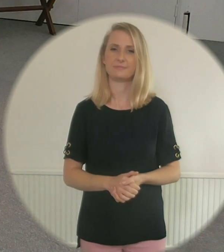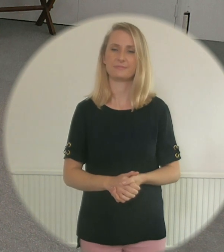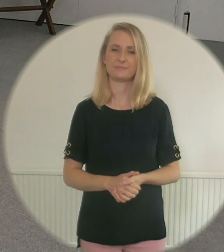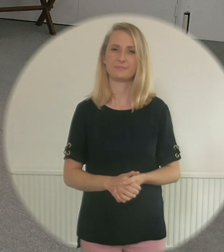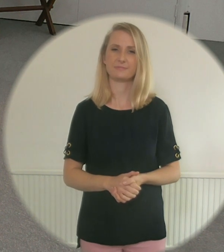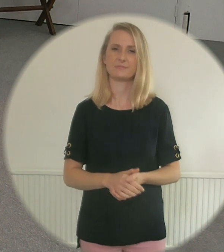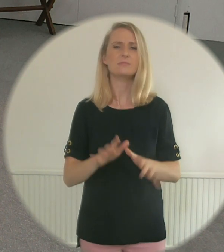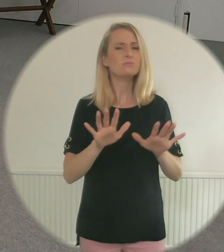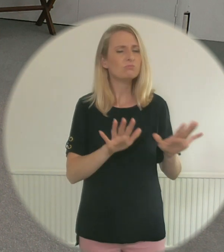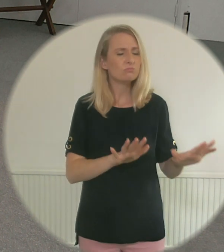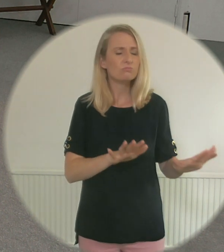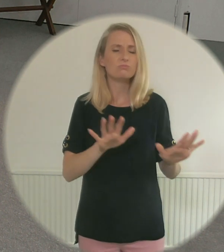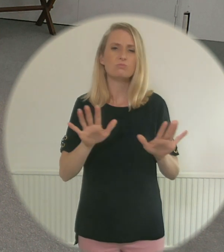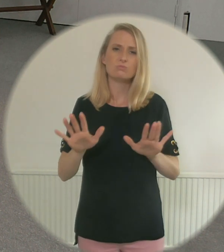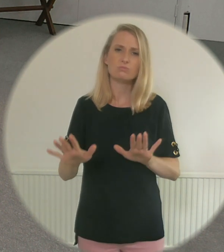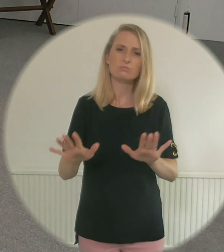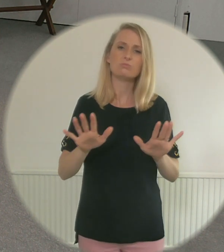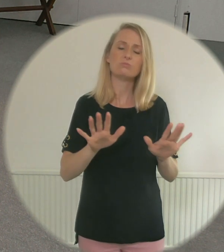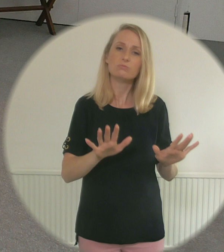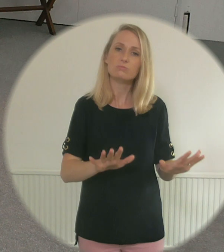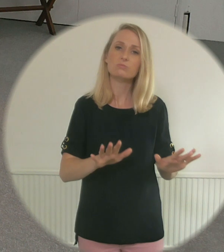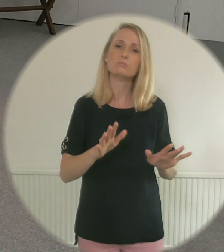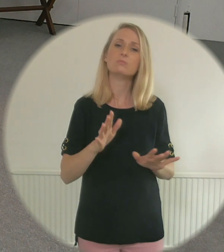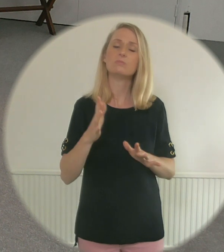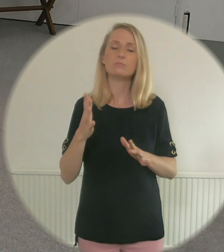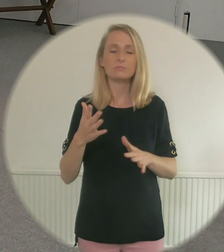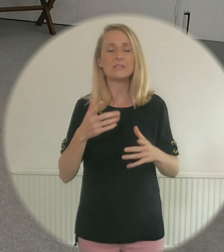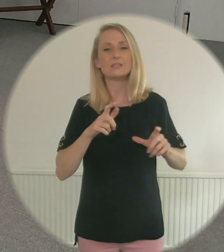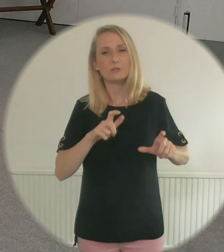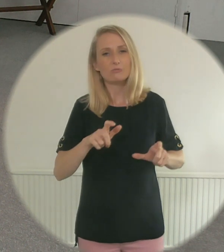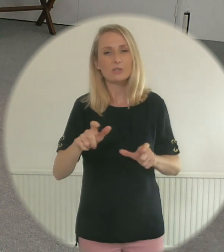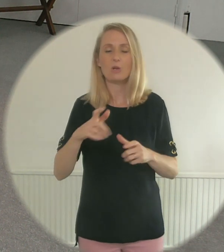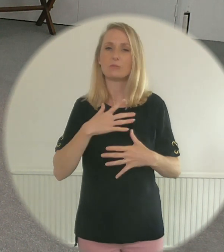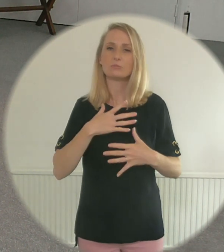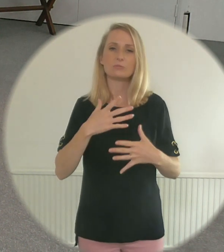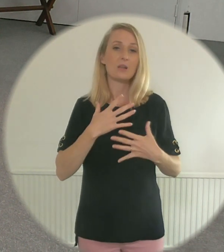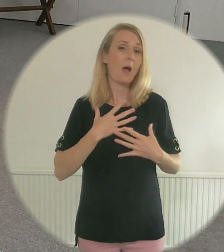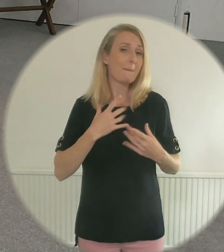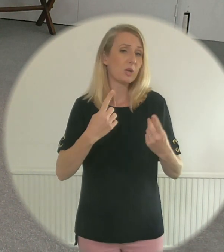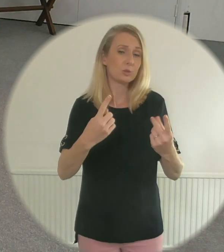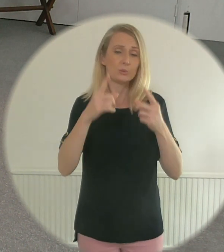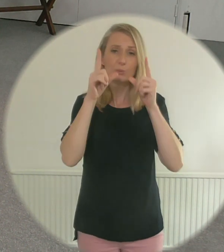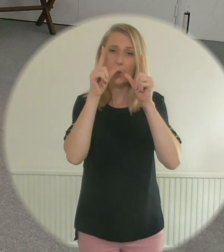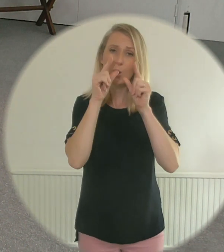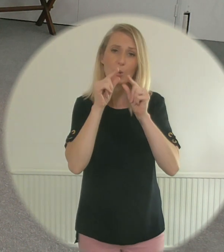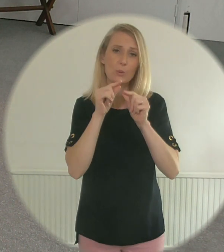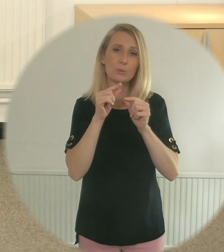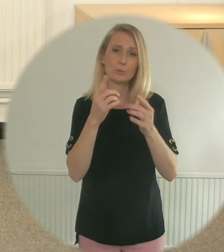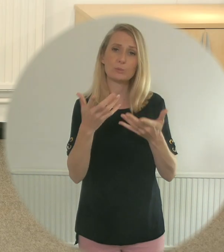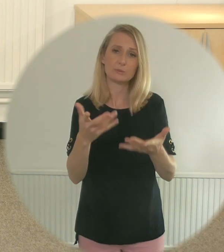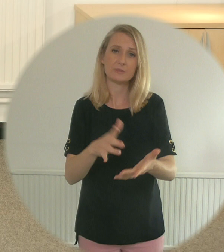Take your time with a few more breaths like this. You could even close your eyes if you're happy to do so.